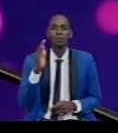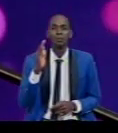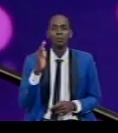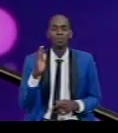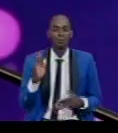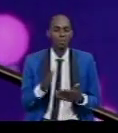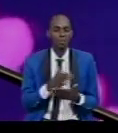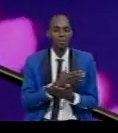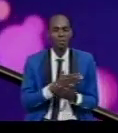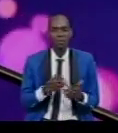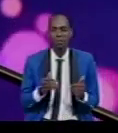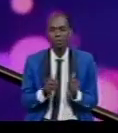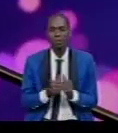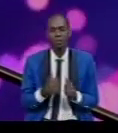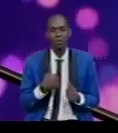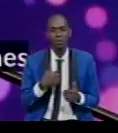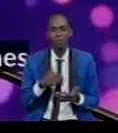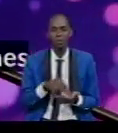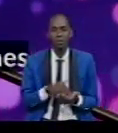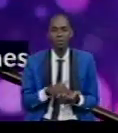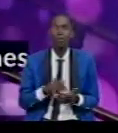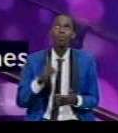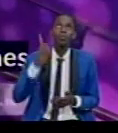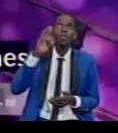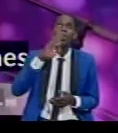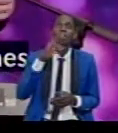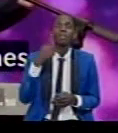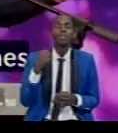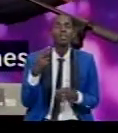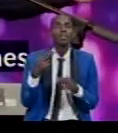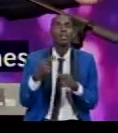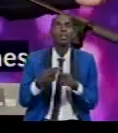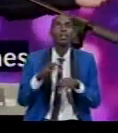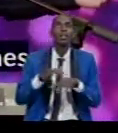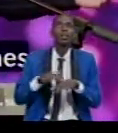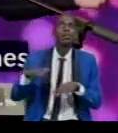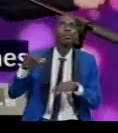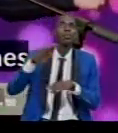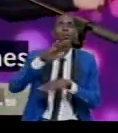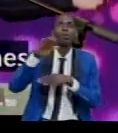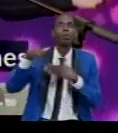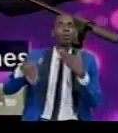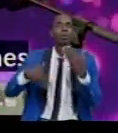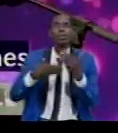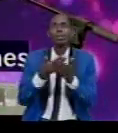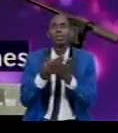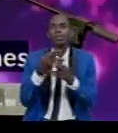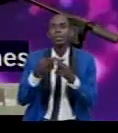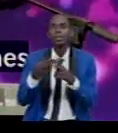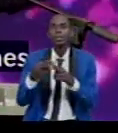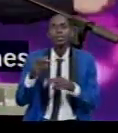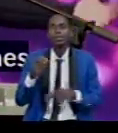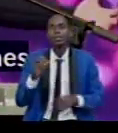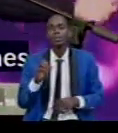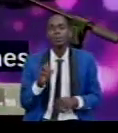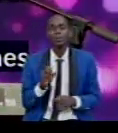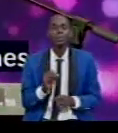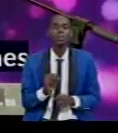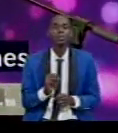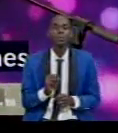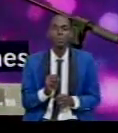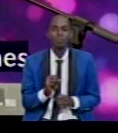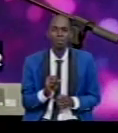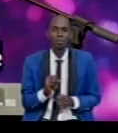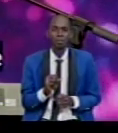Sing that again. You're the name. You're the name above all names. Come on, let your